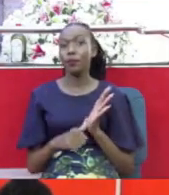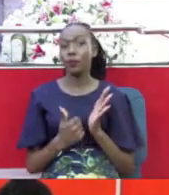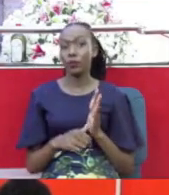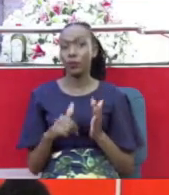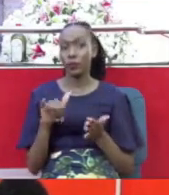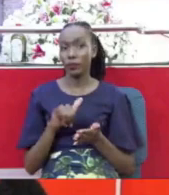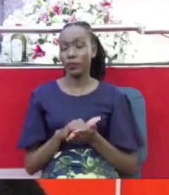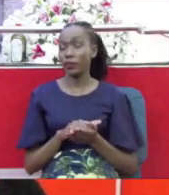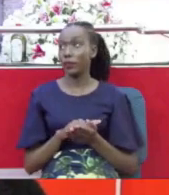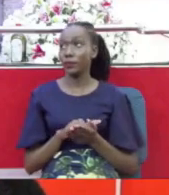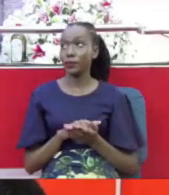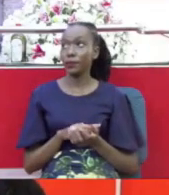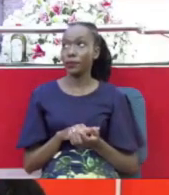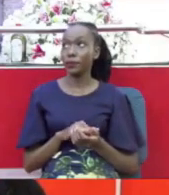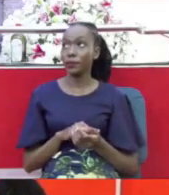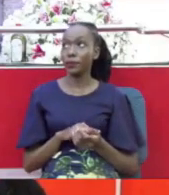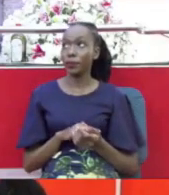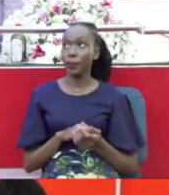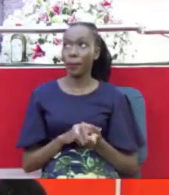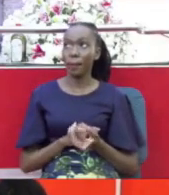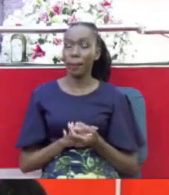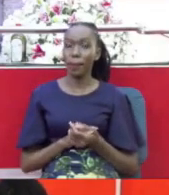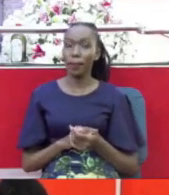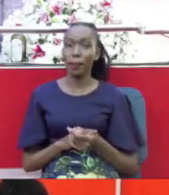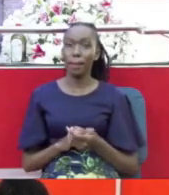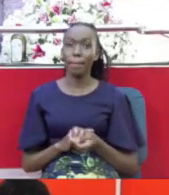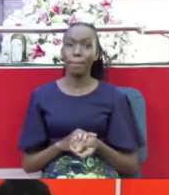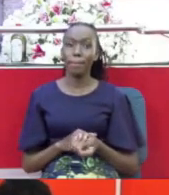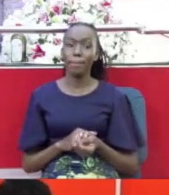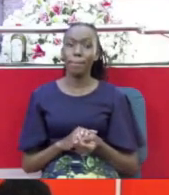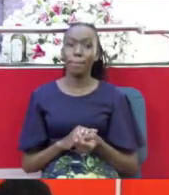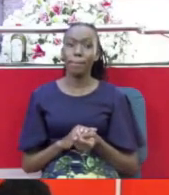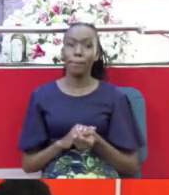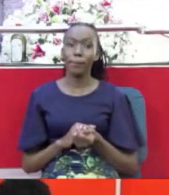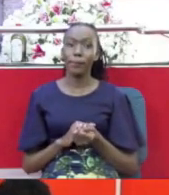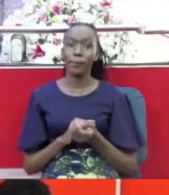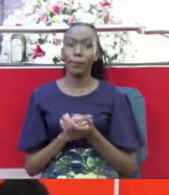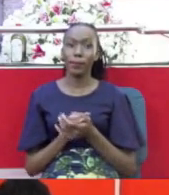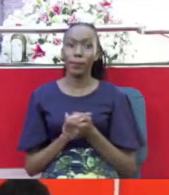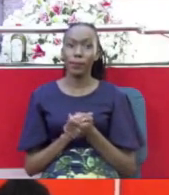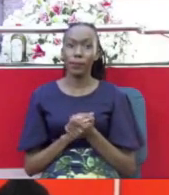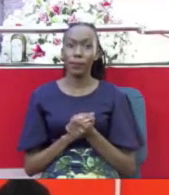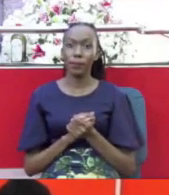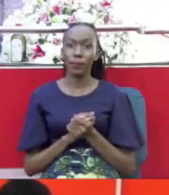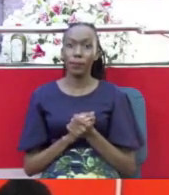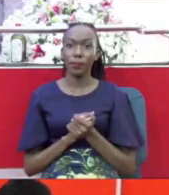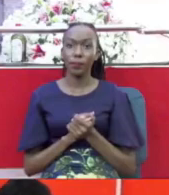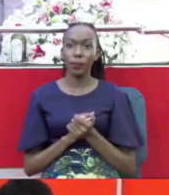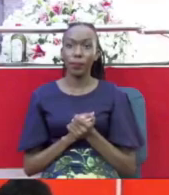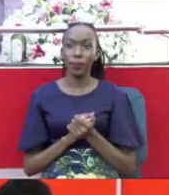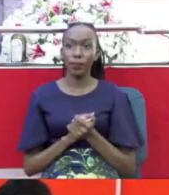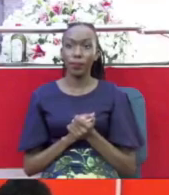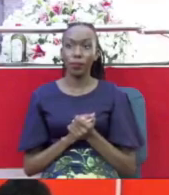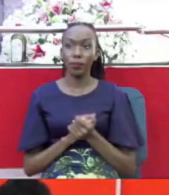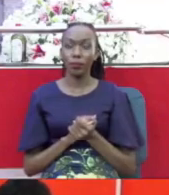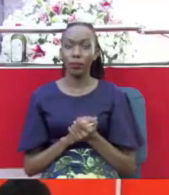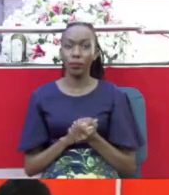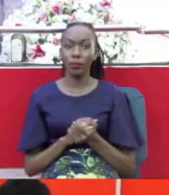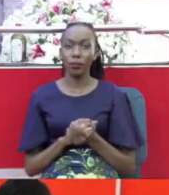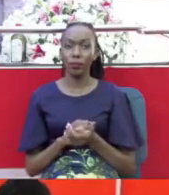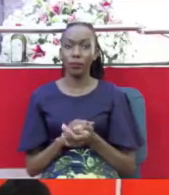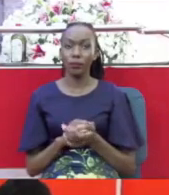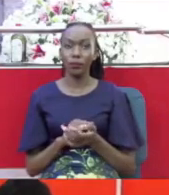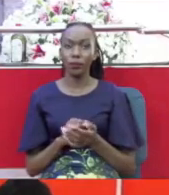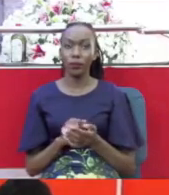another minor character in the Old Testament, in the story of the Exodus, and I would